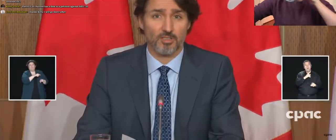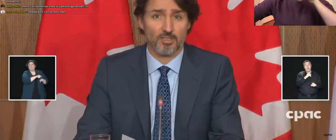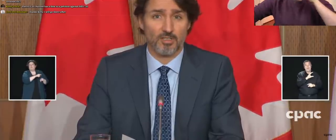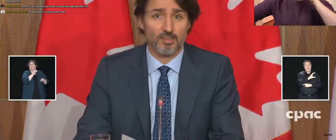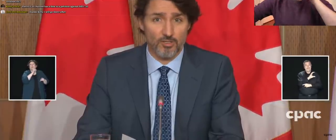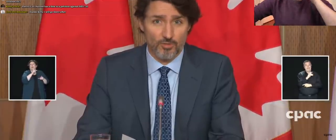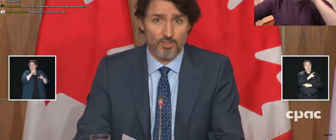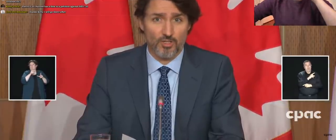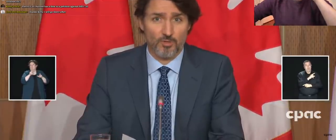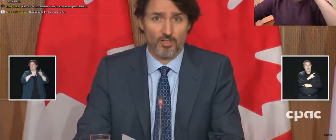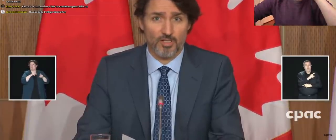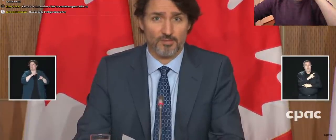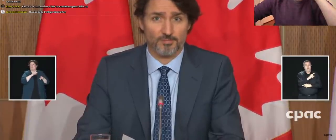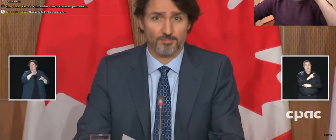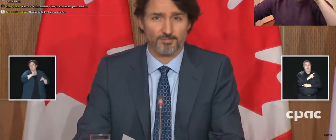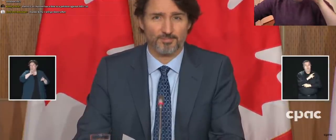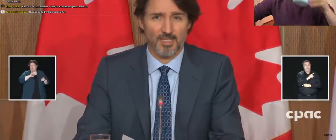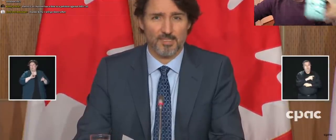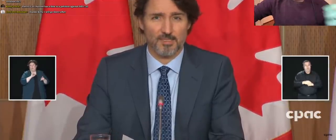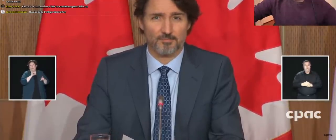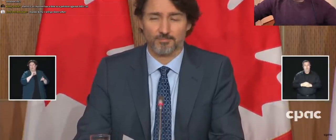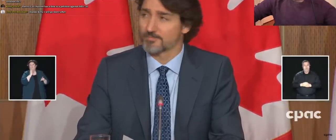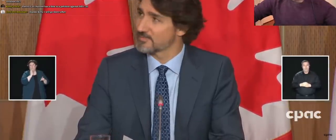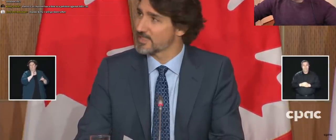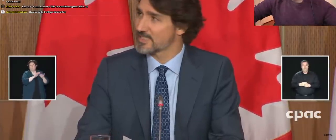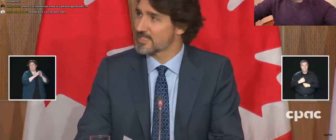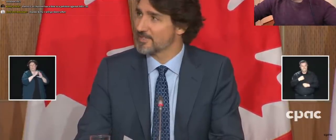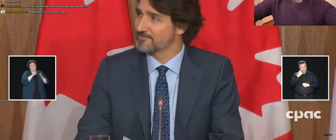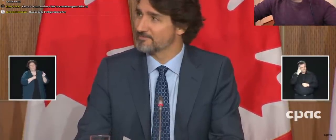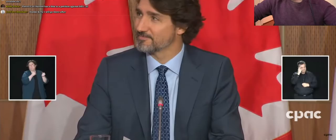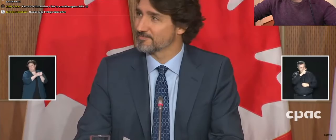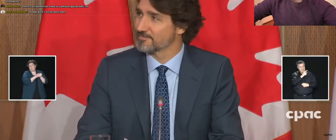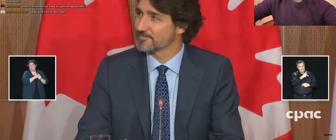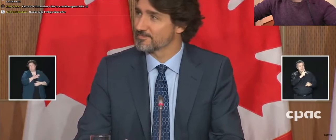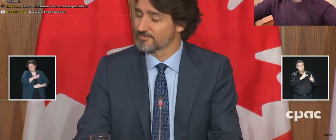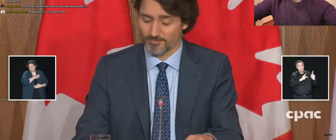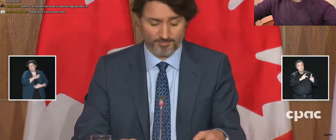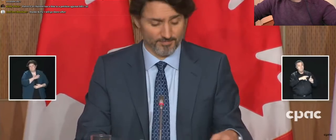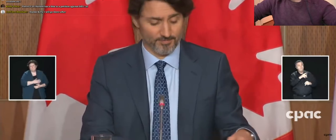Israel and the Jewish community. Merci. Christian.